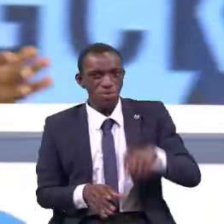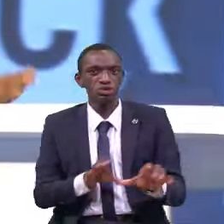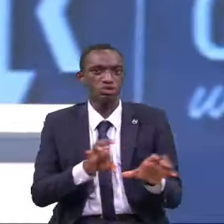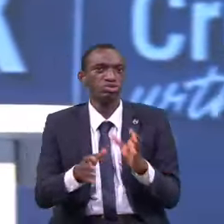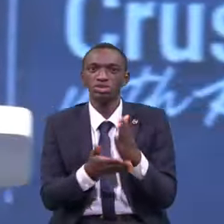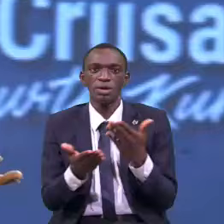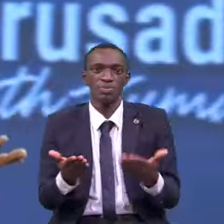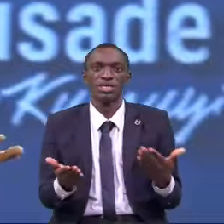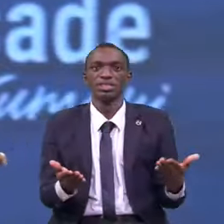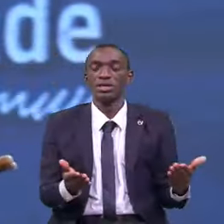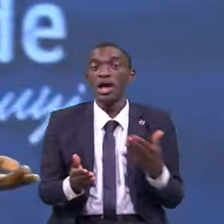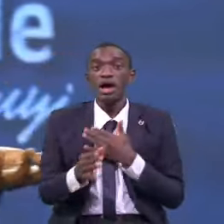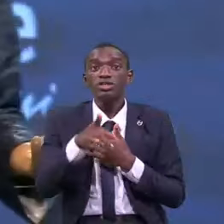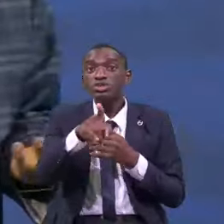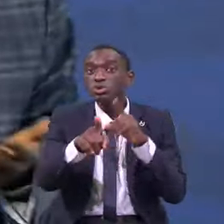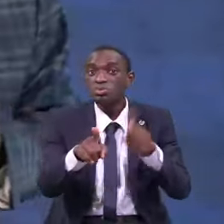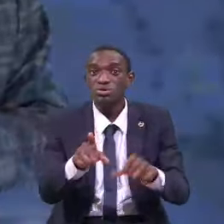And you must do something today,